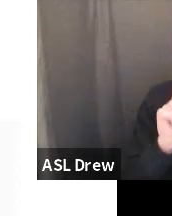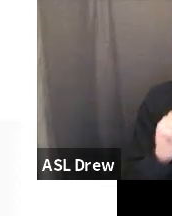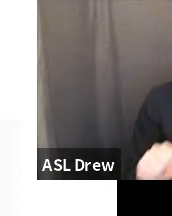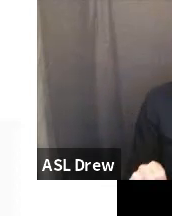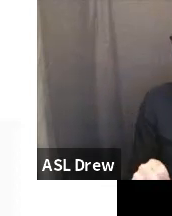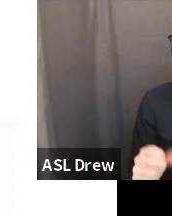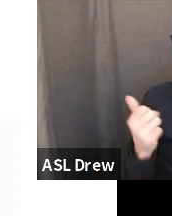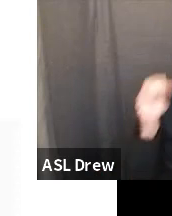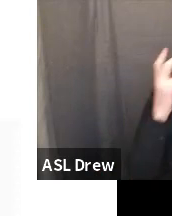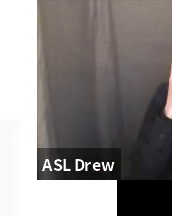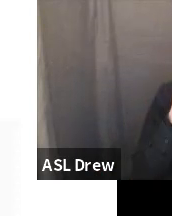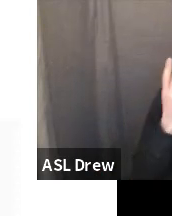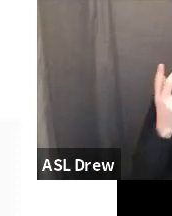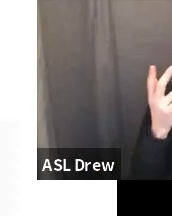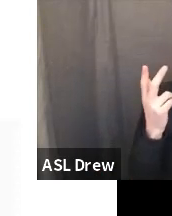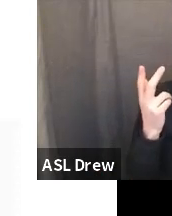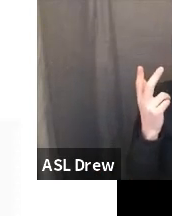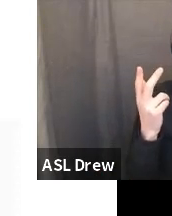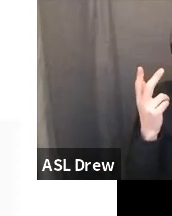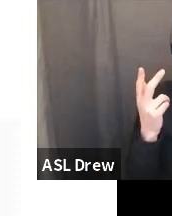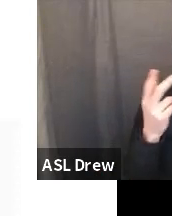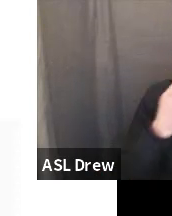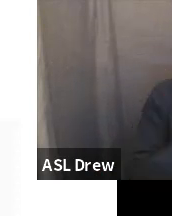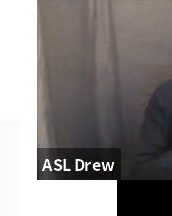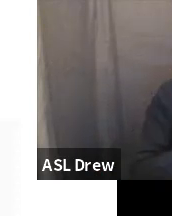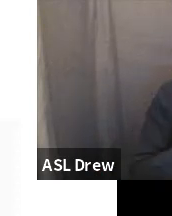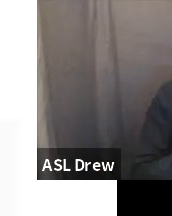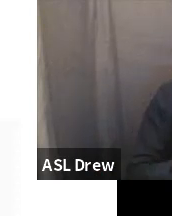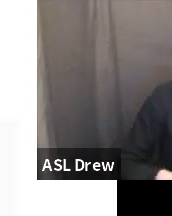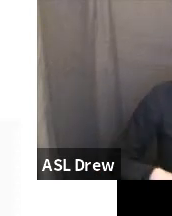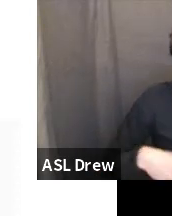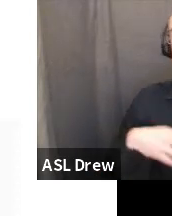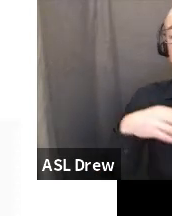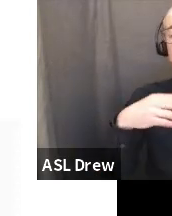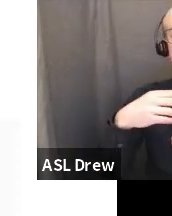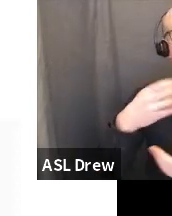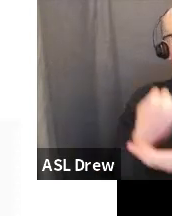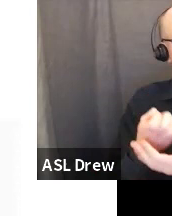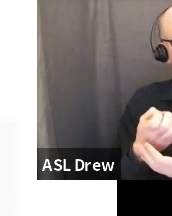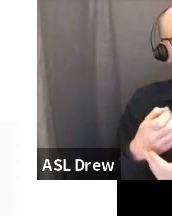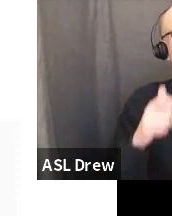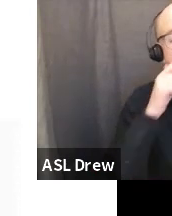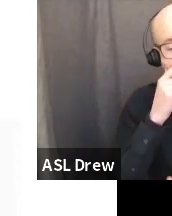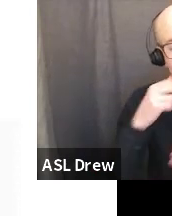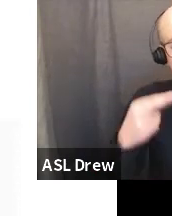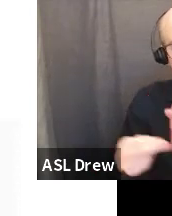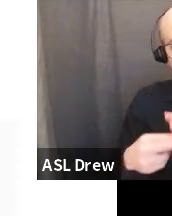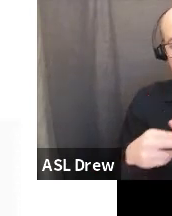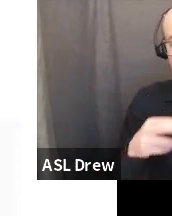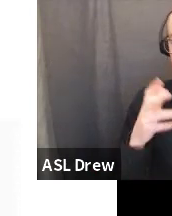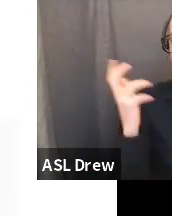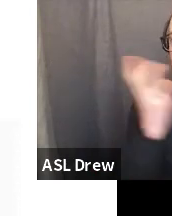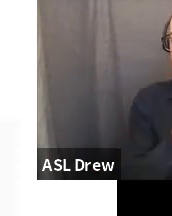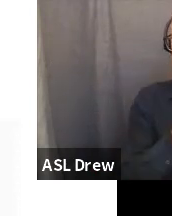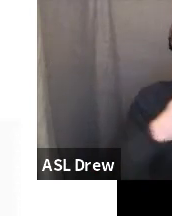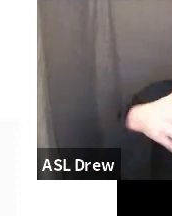close the racial and economic representation was to the general